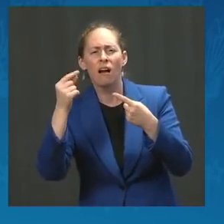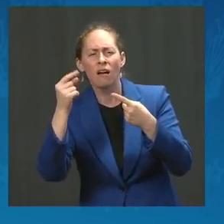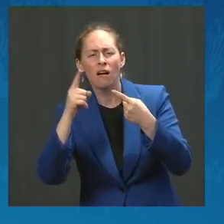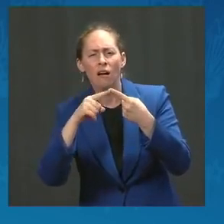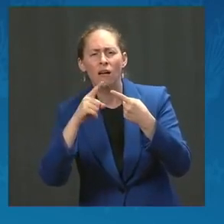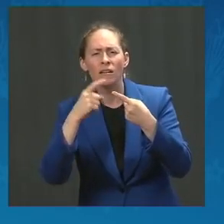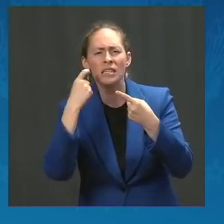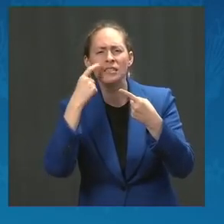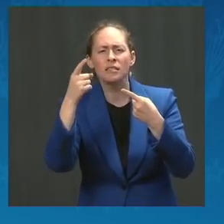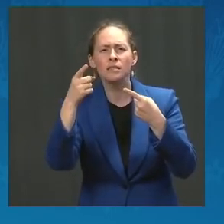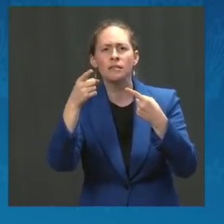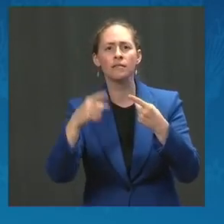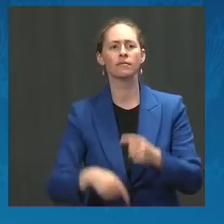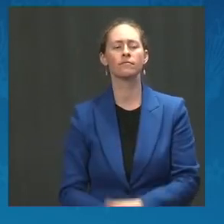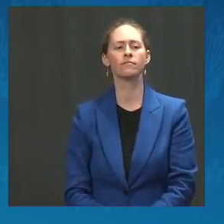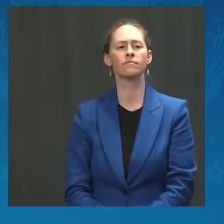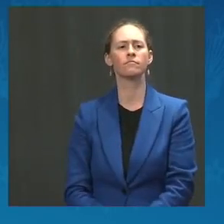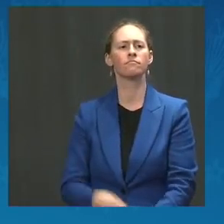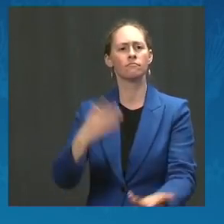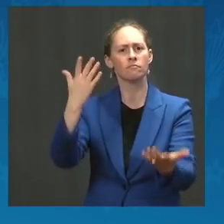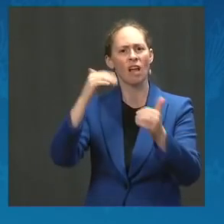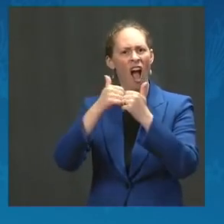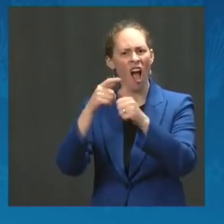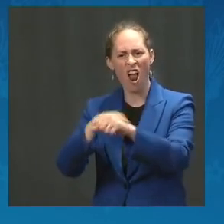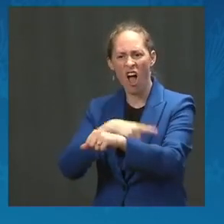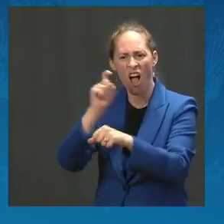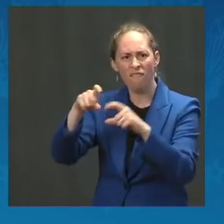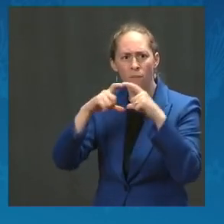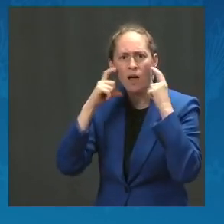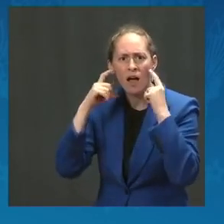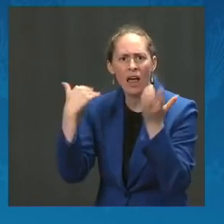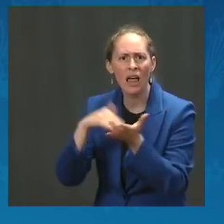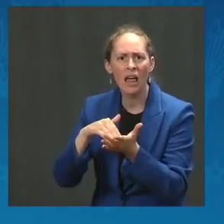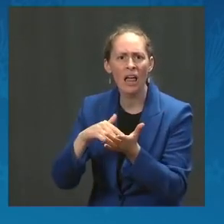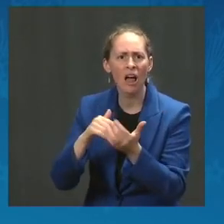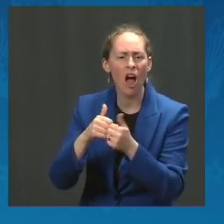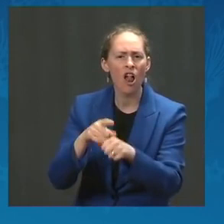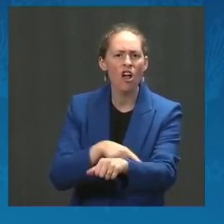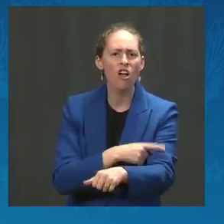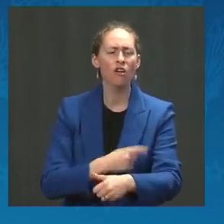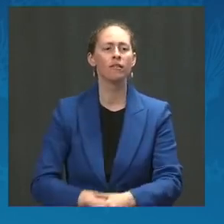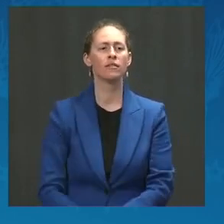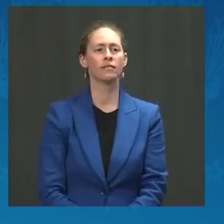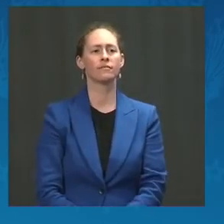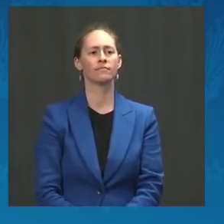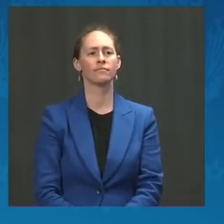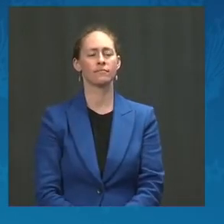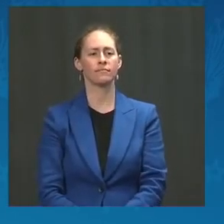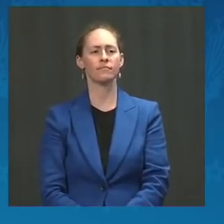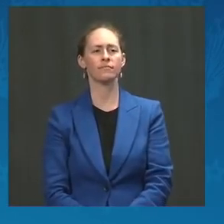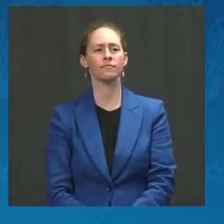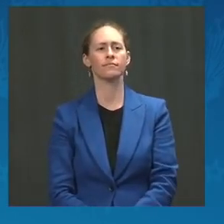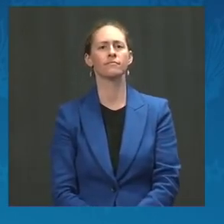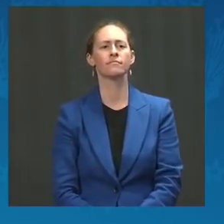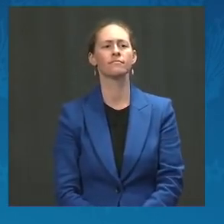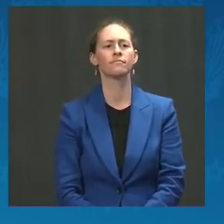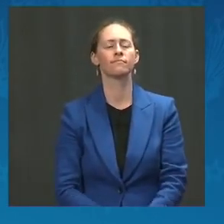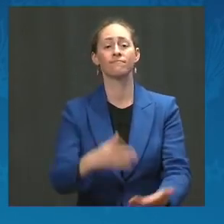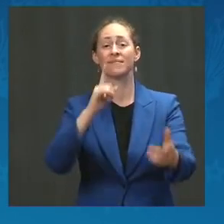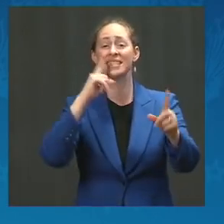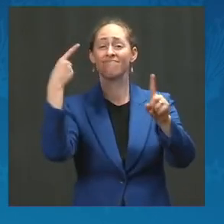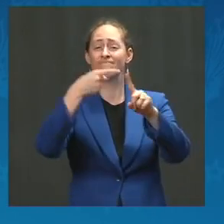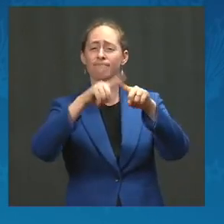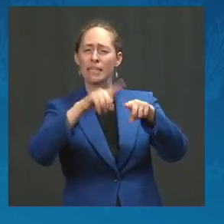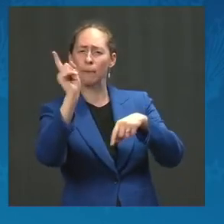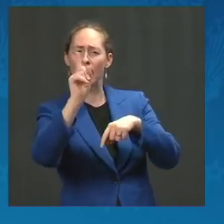people might have to wear a mask again. Well, if you notice, a lot of places people don't have to wear masks. Let's get that straight. The